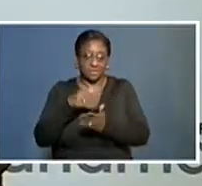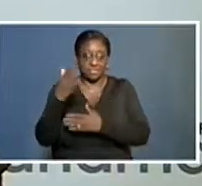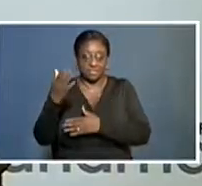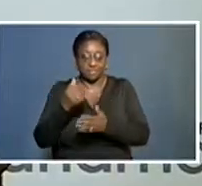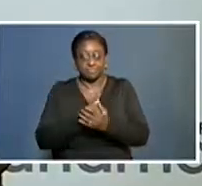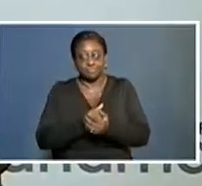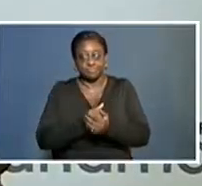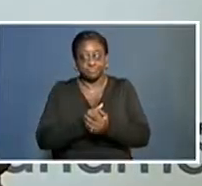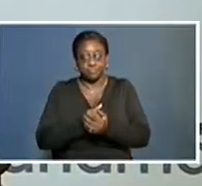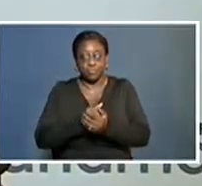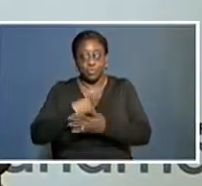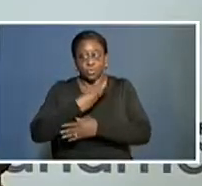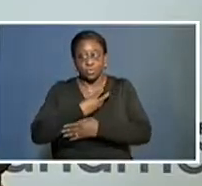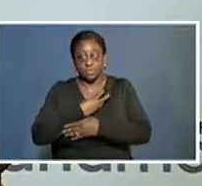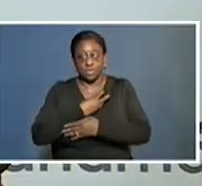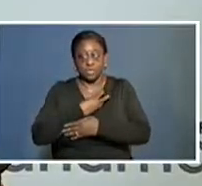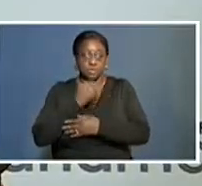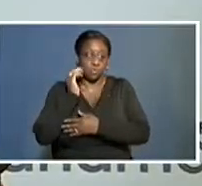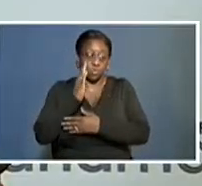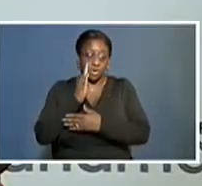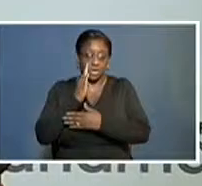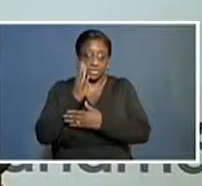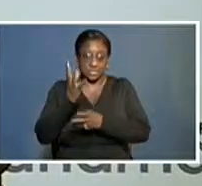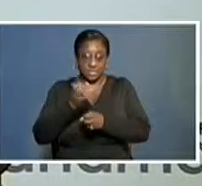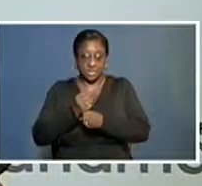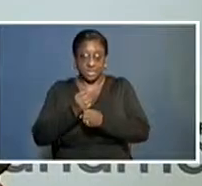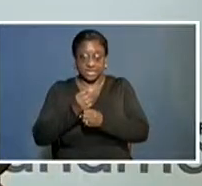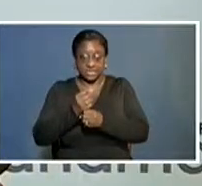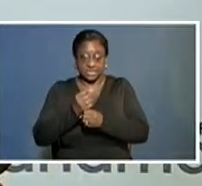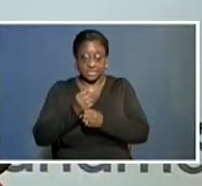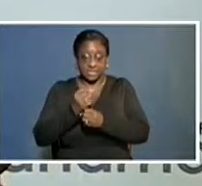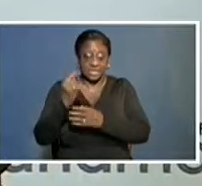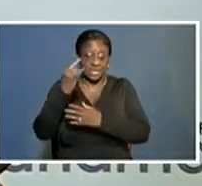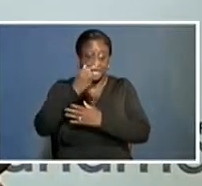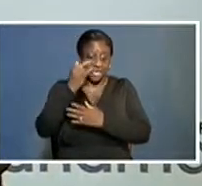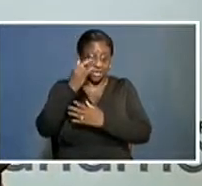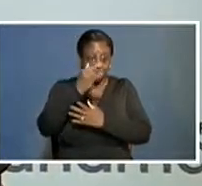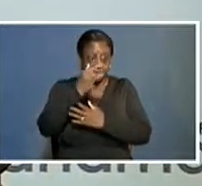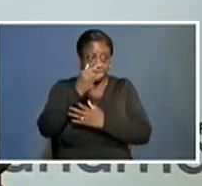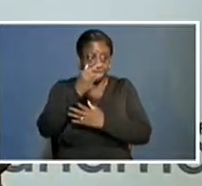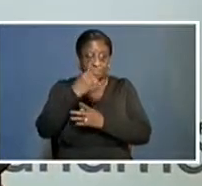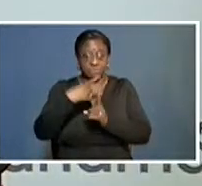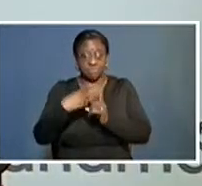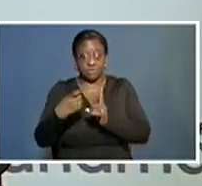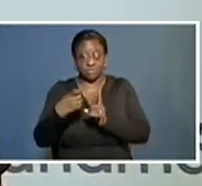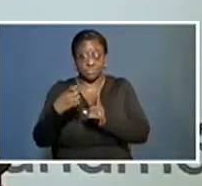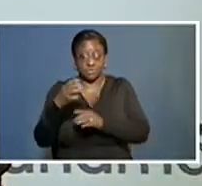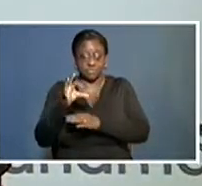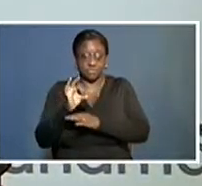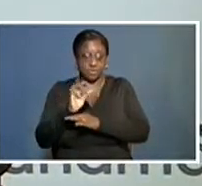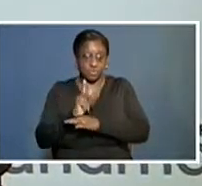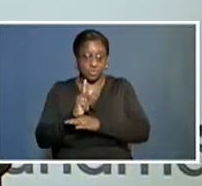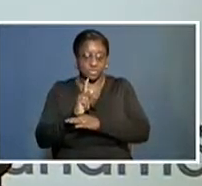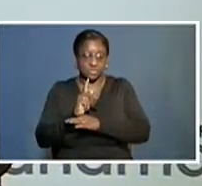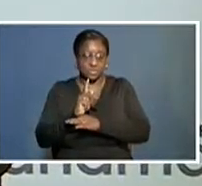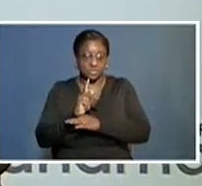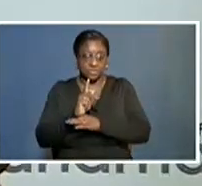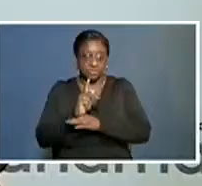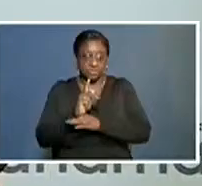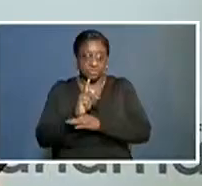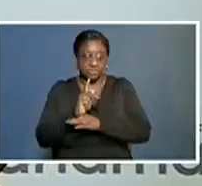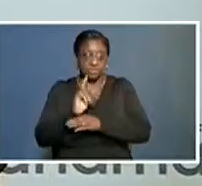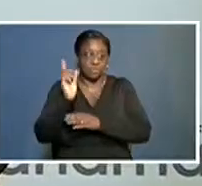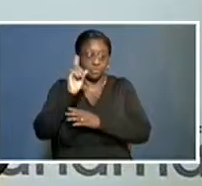mentioned before, to get airlift, this time from Raleigh direct to Freeport. We